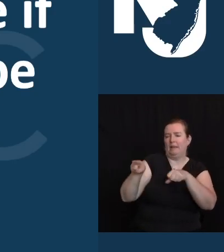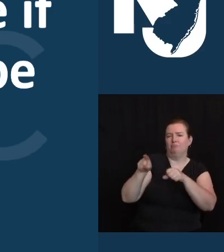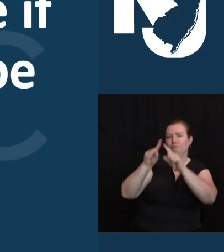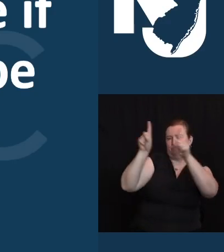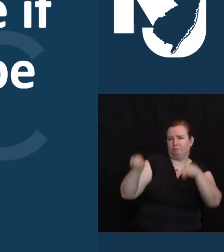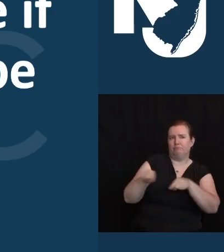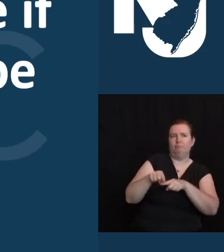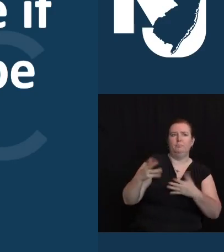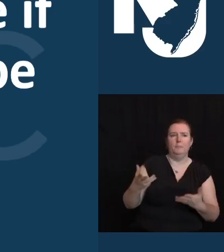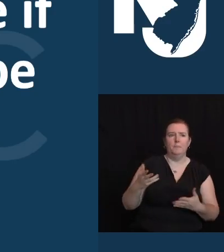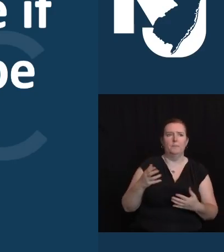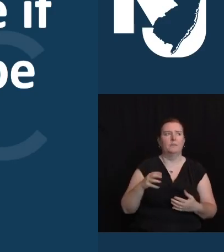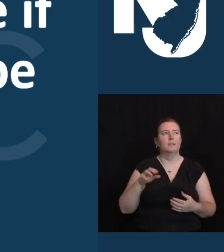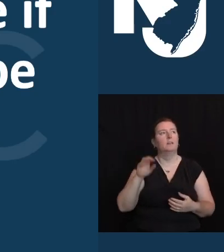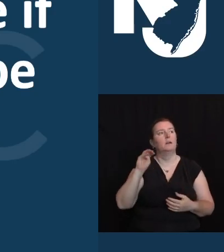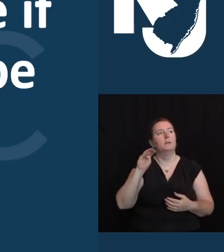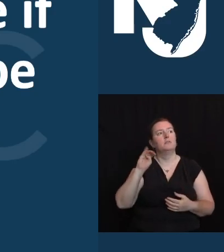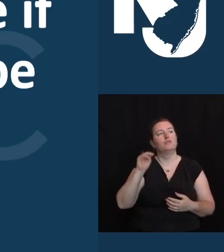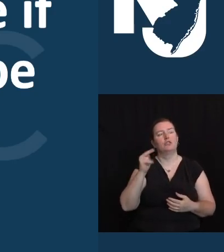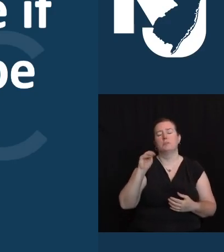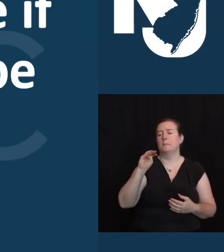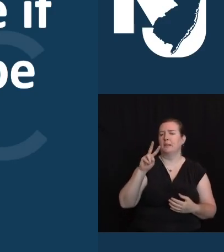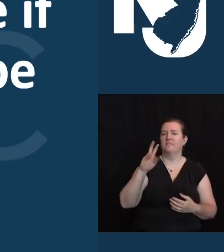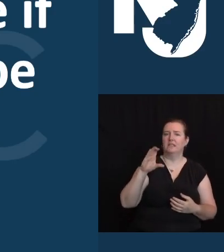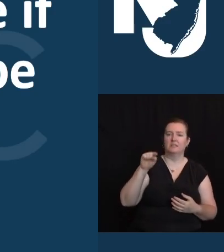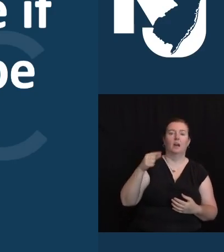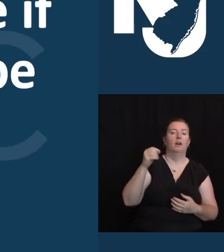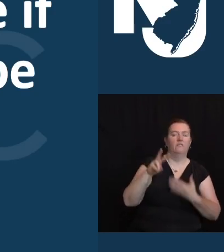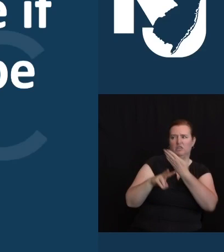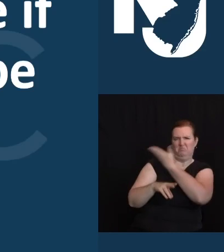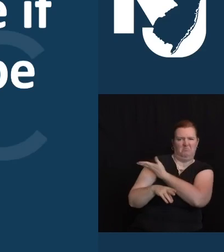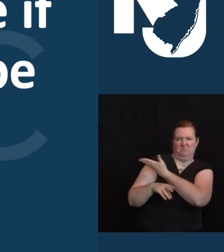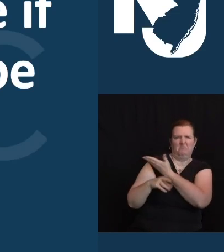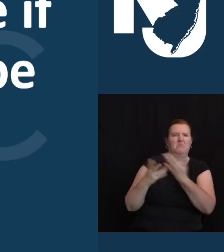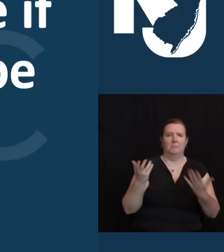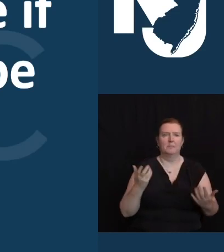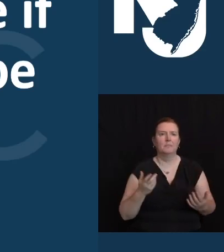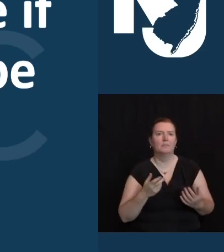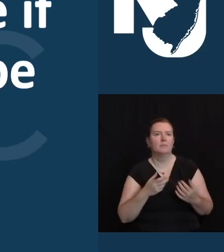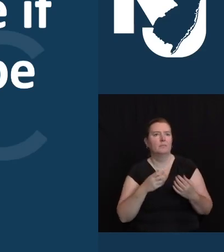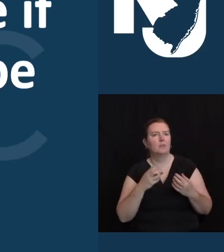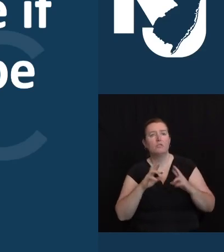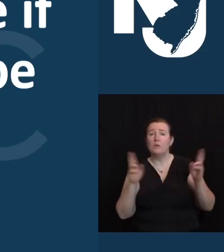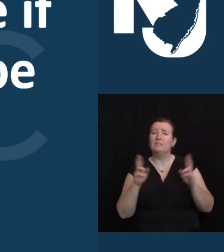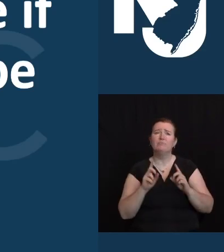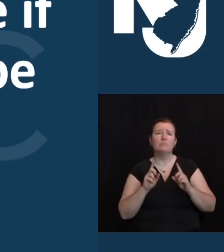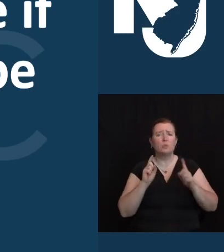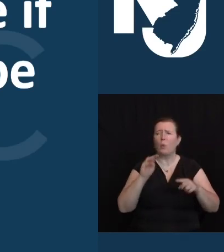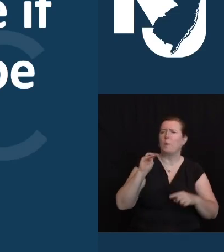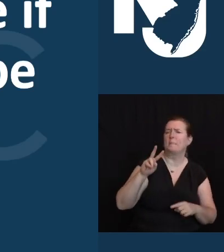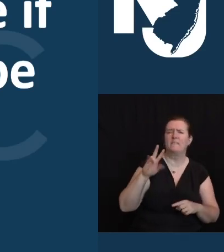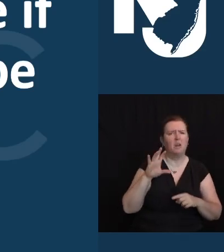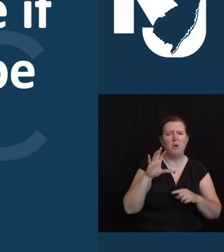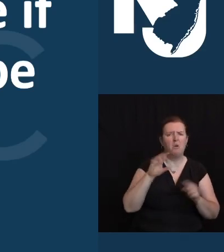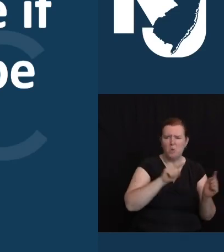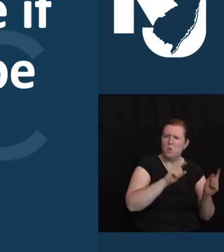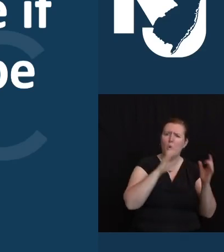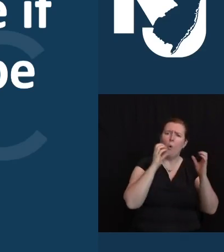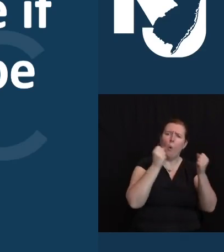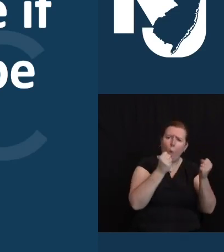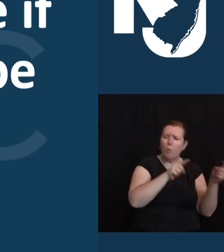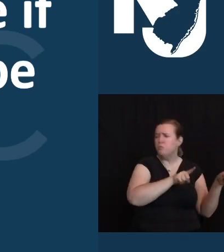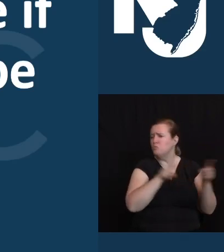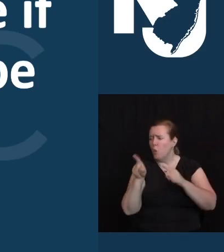njmvc.gov. And we remind you that before you even leave your house and head to an agency, please check online to see if your business can